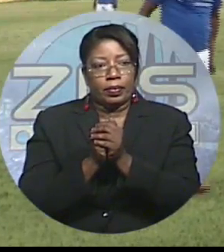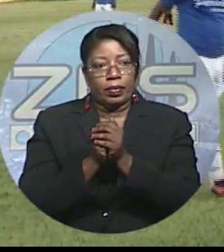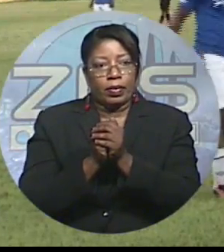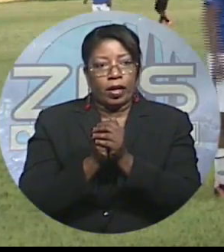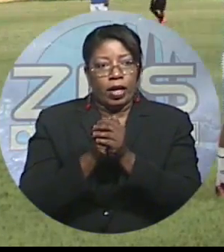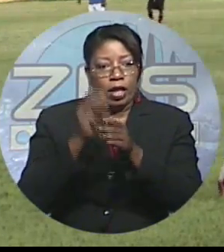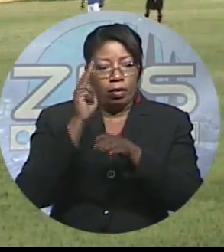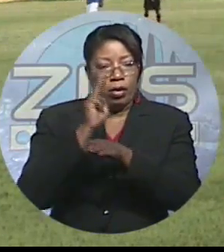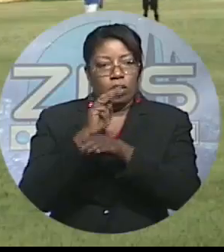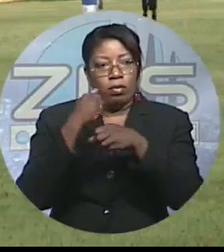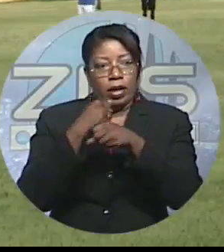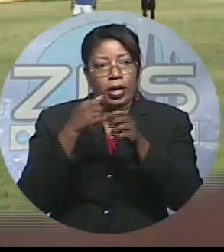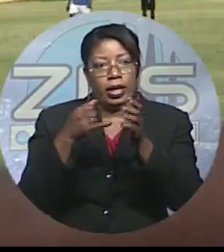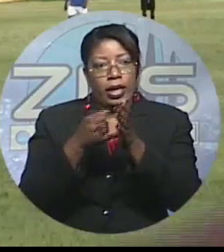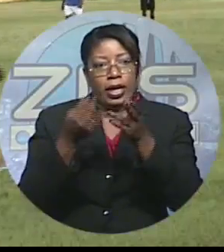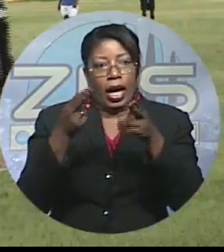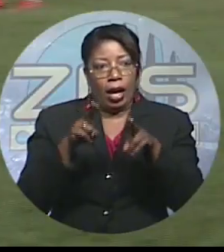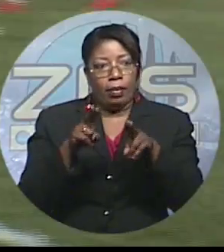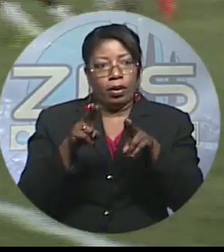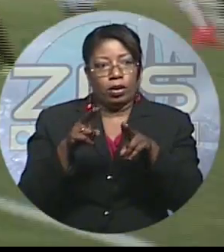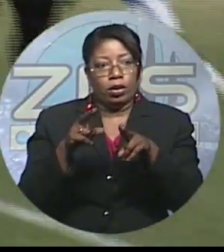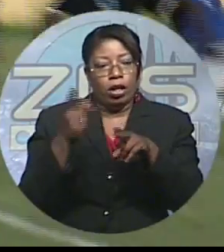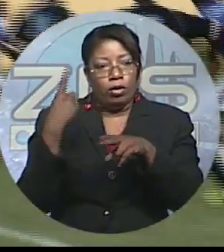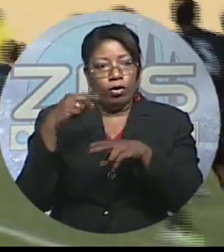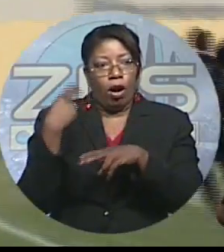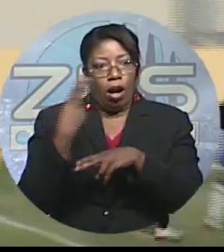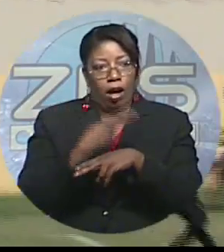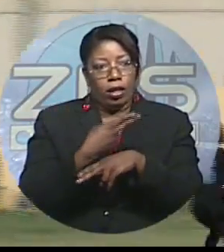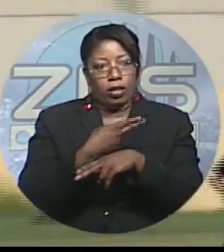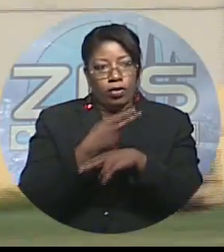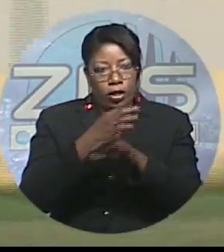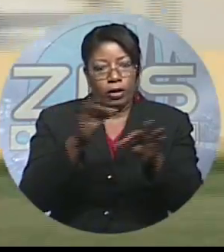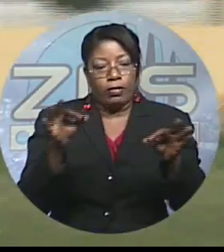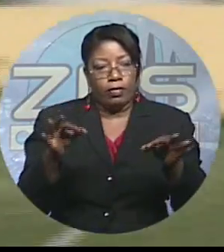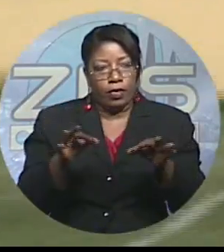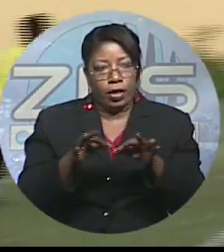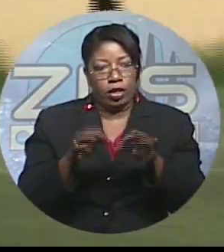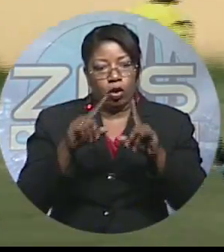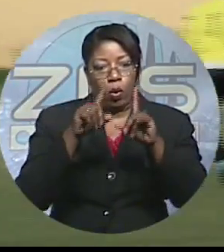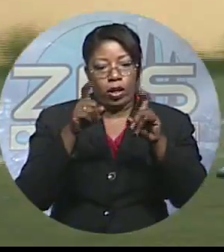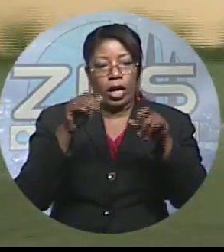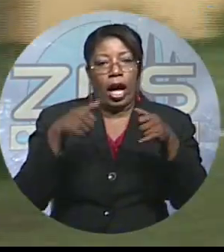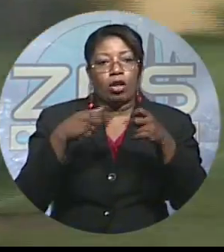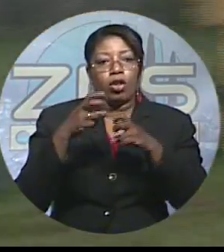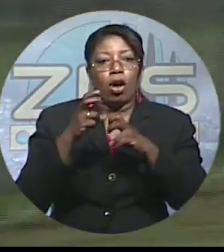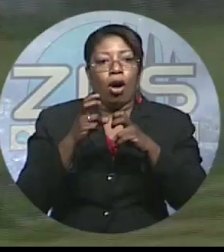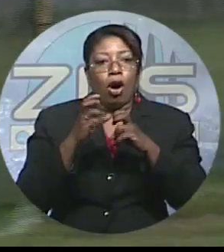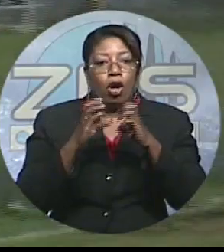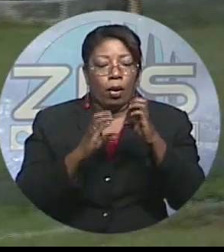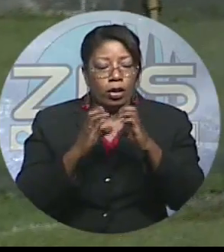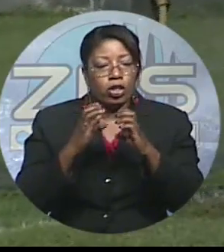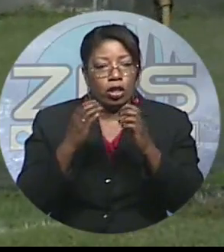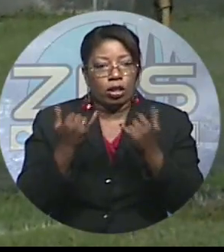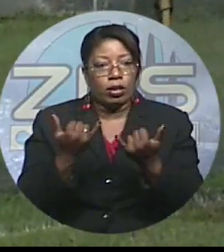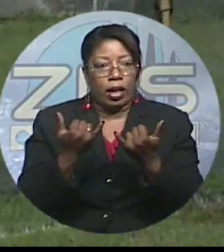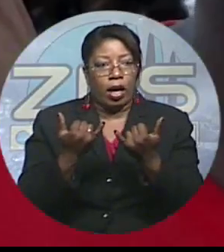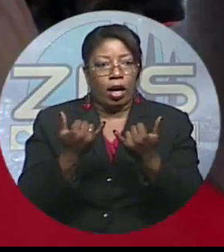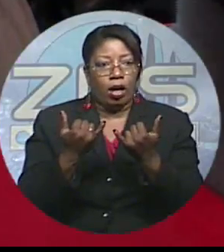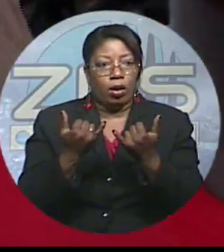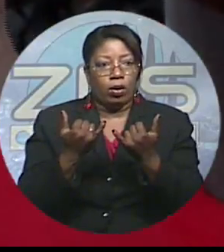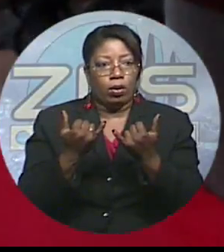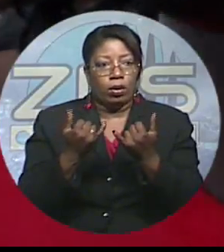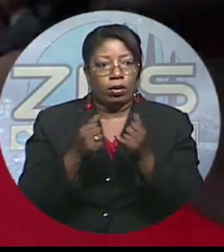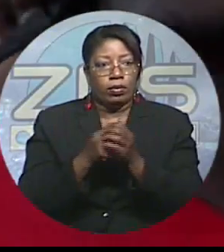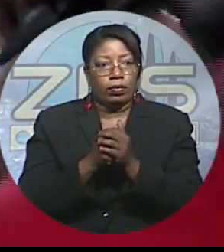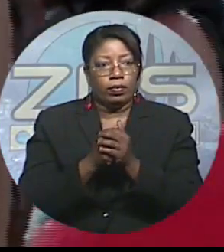for us, and we were able to get in the field and make this project possible. How's the competition been so far? I see the people out there, fans out there. How's it